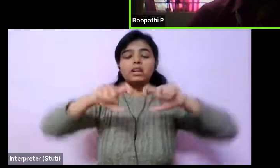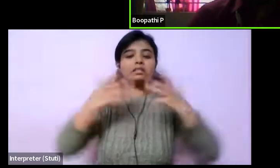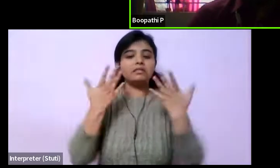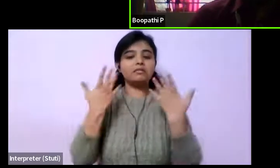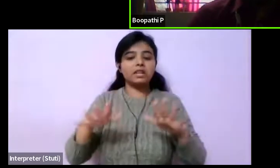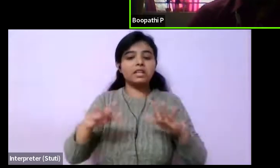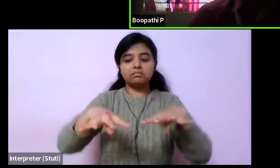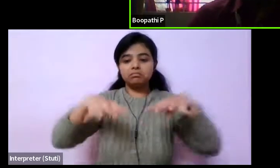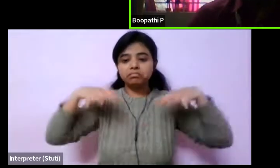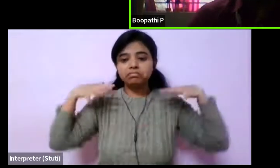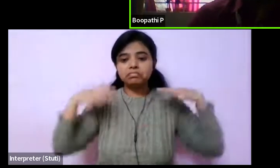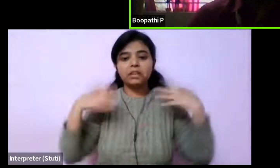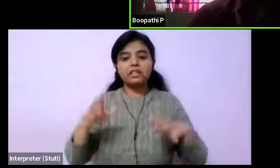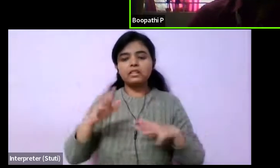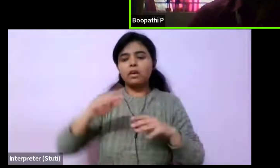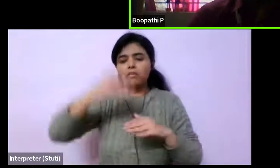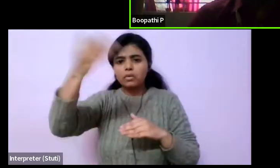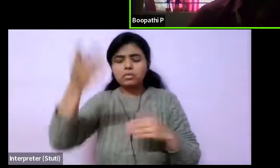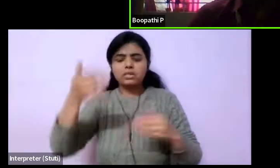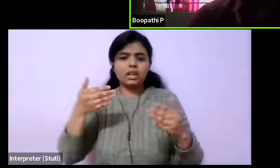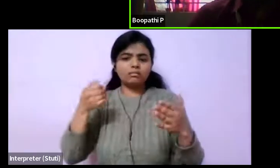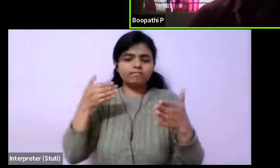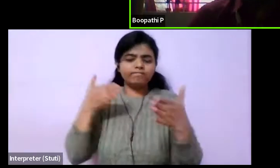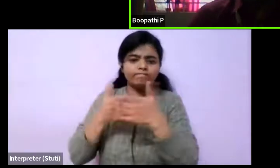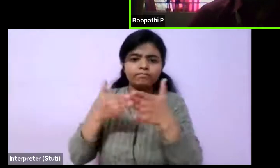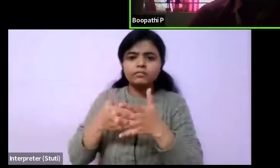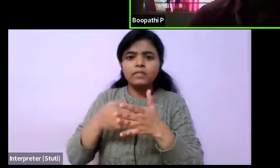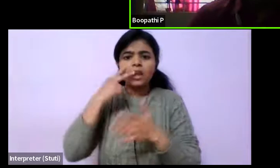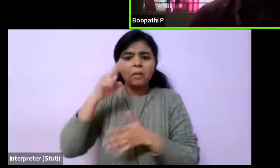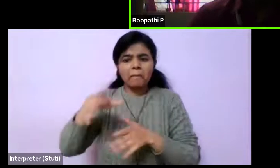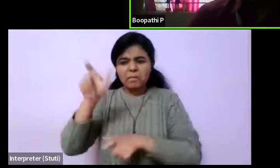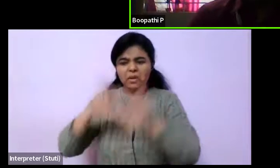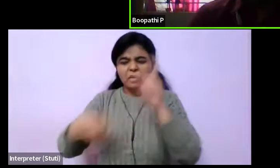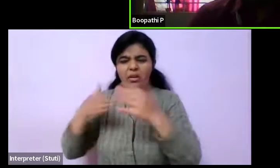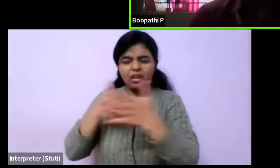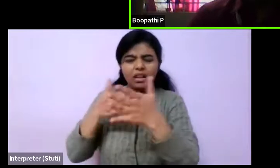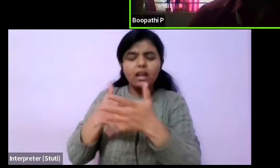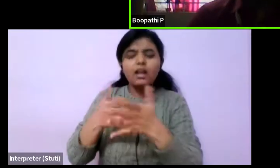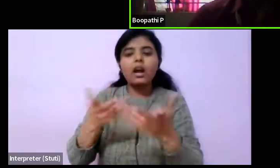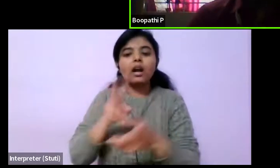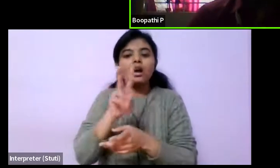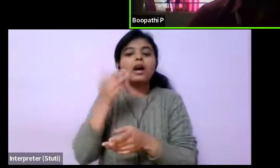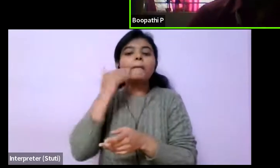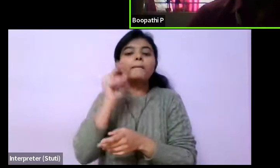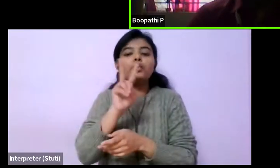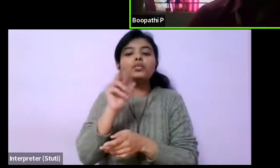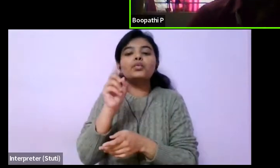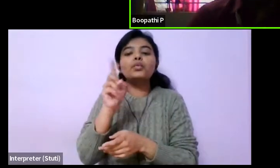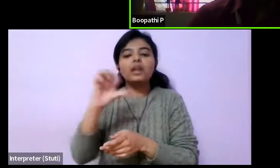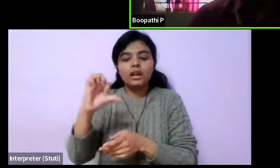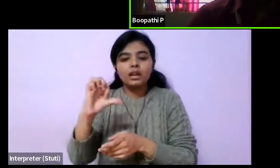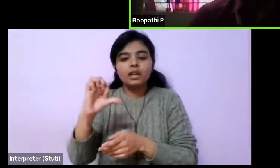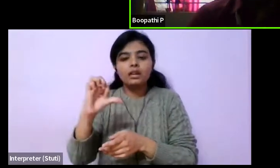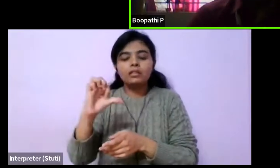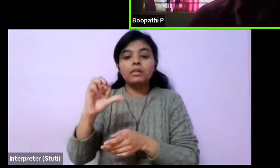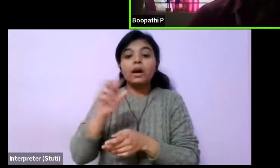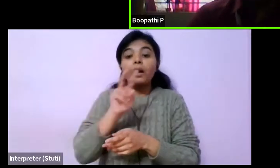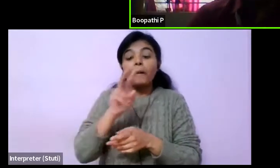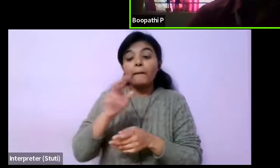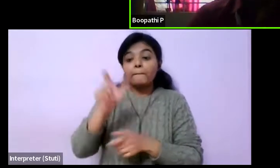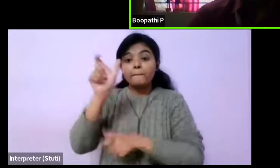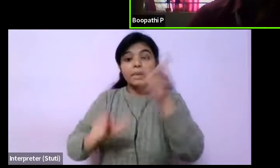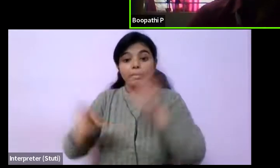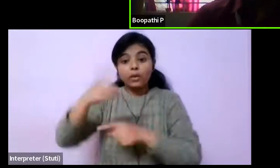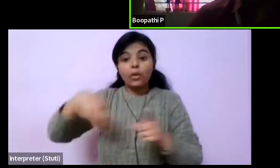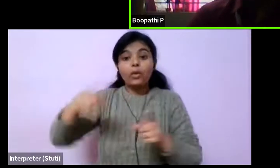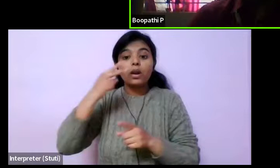the empowerment and future challenges of visually impaired in 2019, wherein they invited papers from visually impaired people.